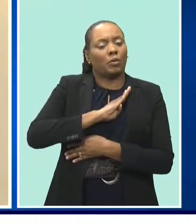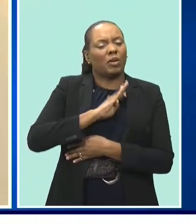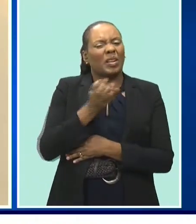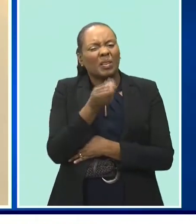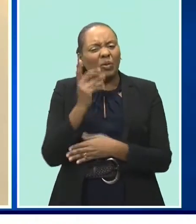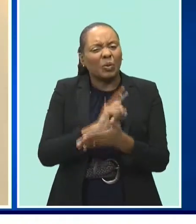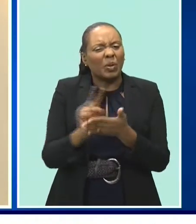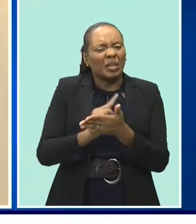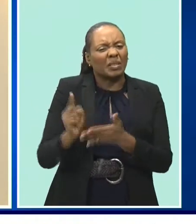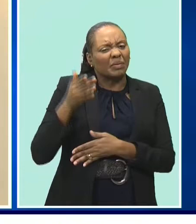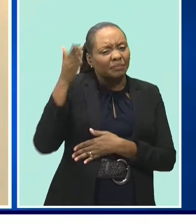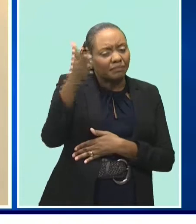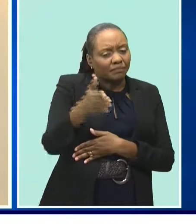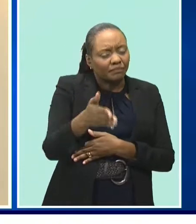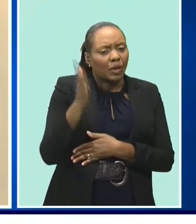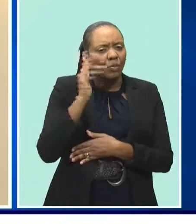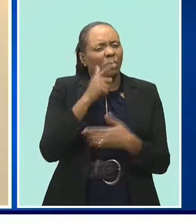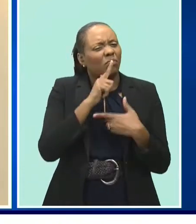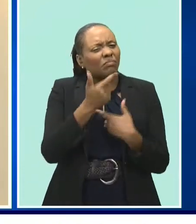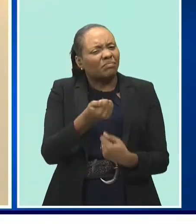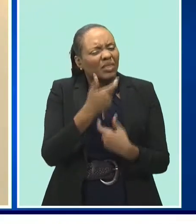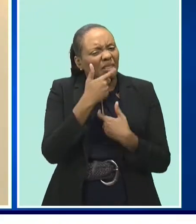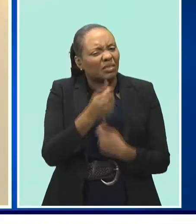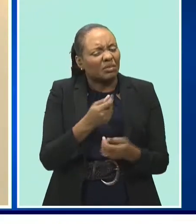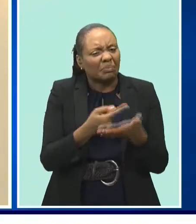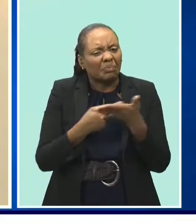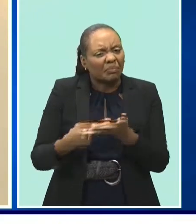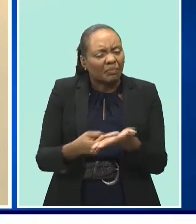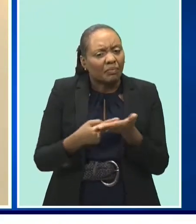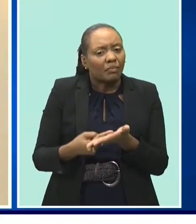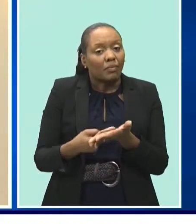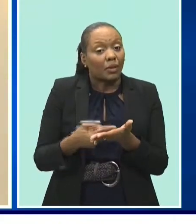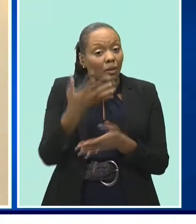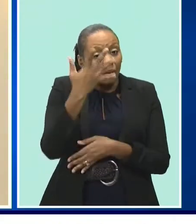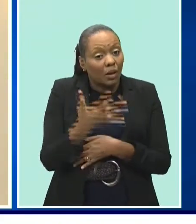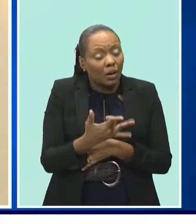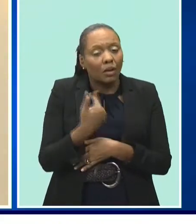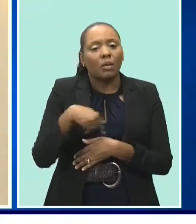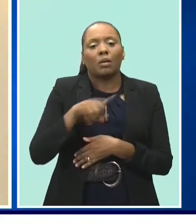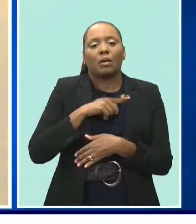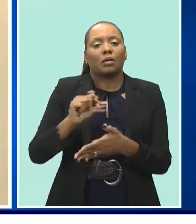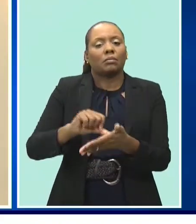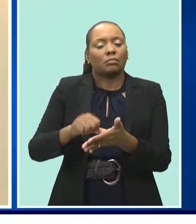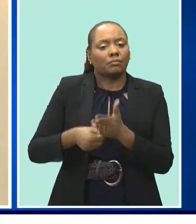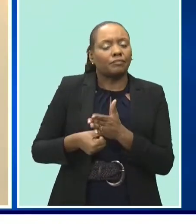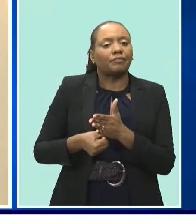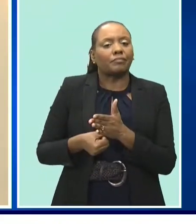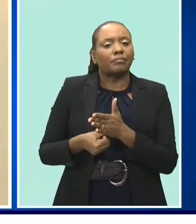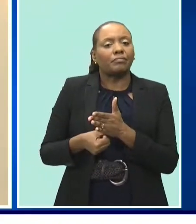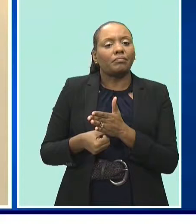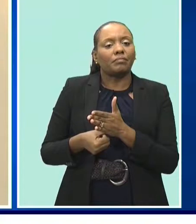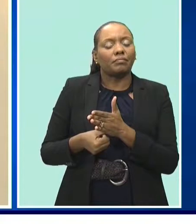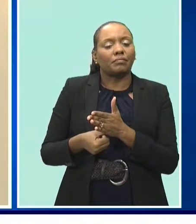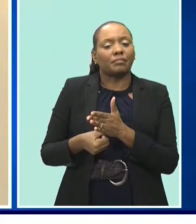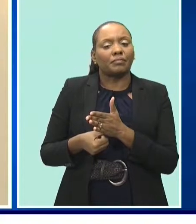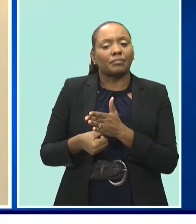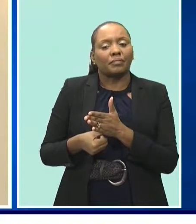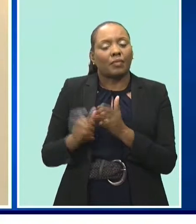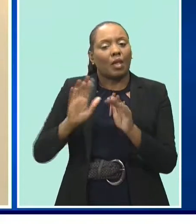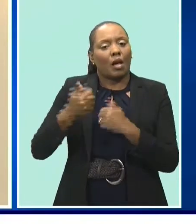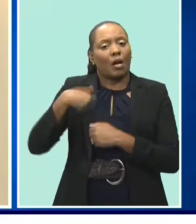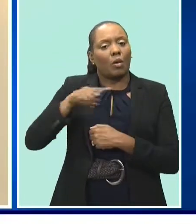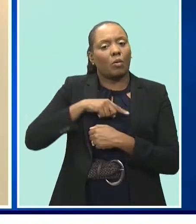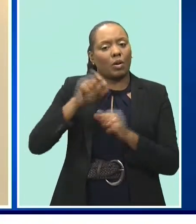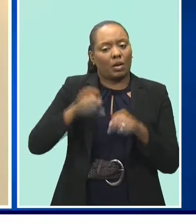it's going to be a very interesting discussion at the board because we are going to emphasize that it's part of what we can do with